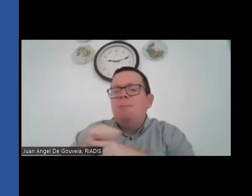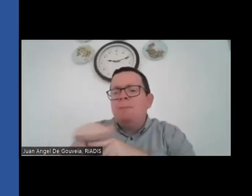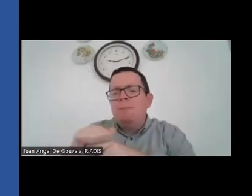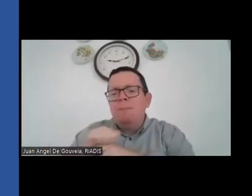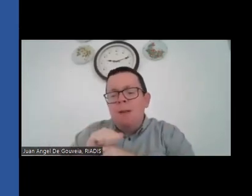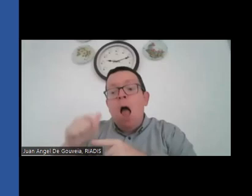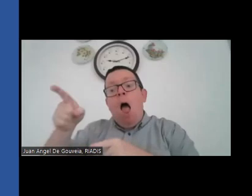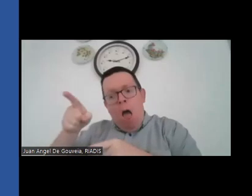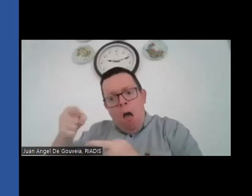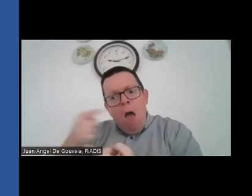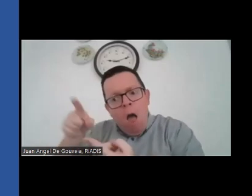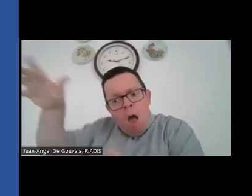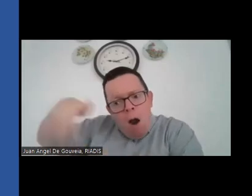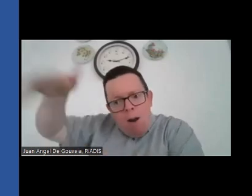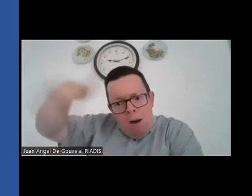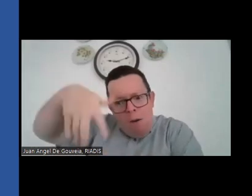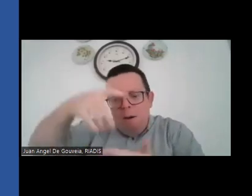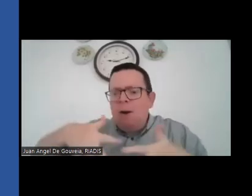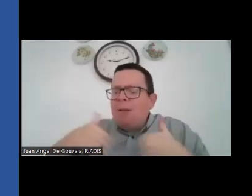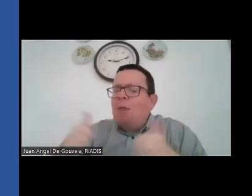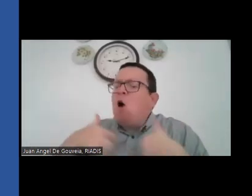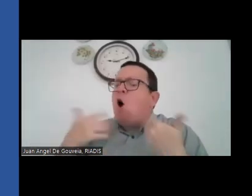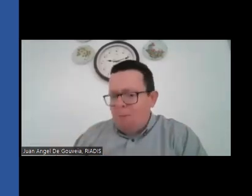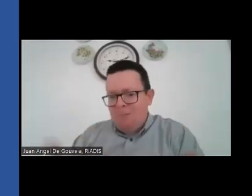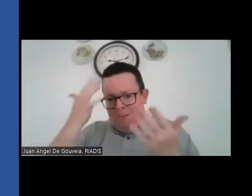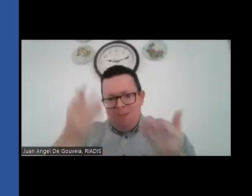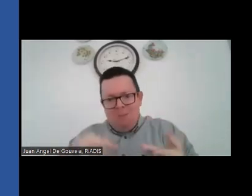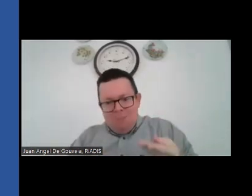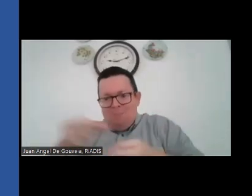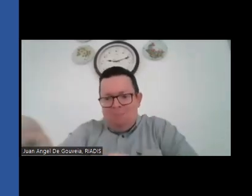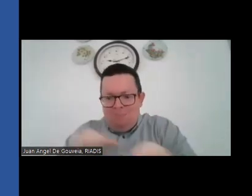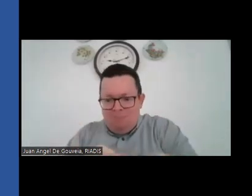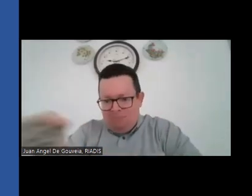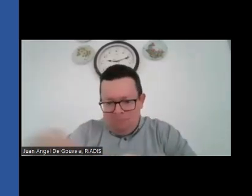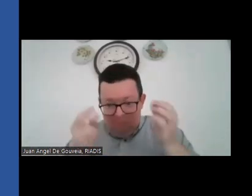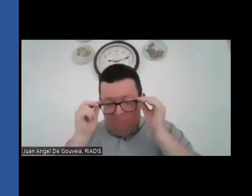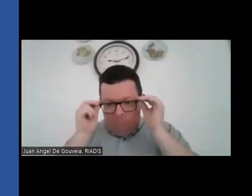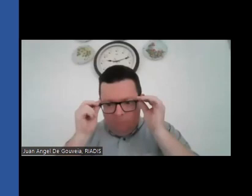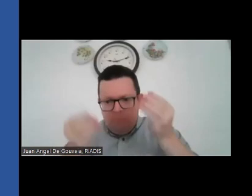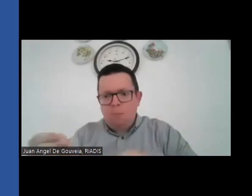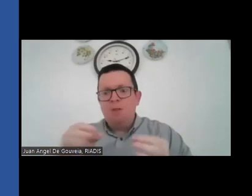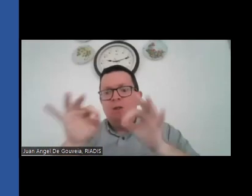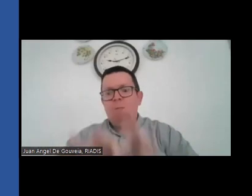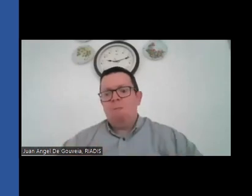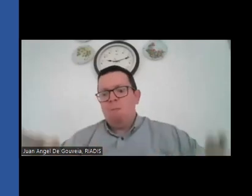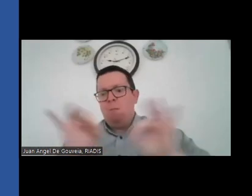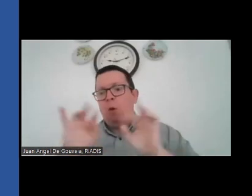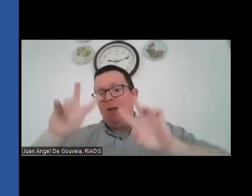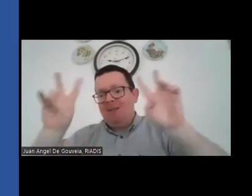level. This risk management must be transversal to the contents of